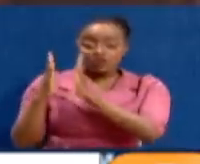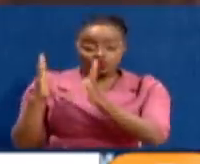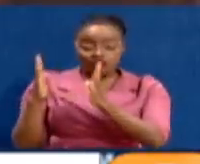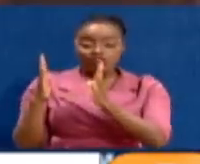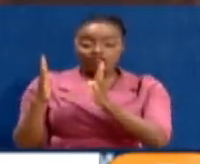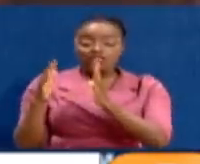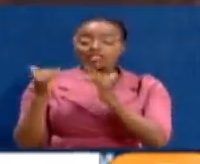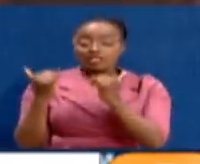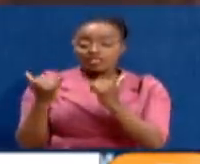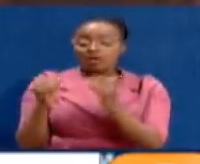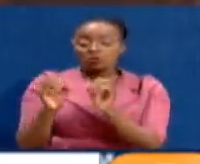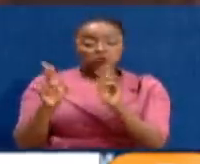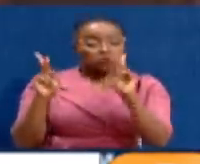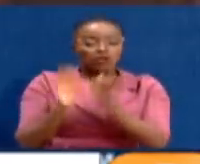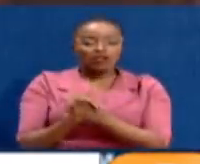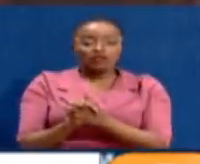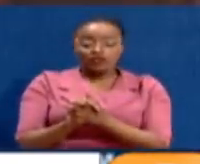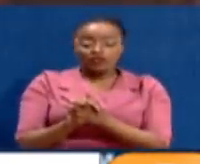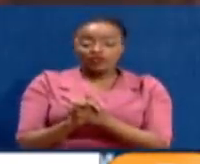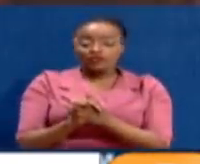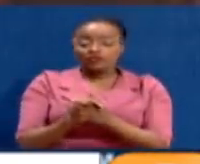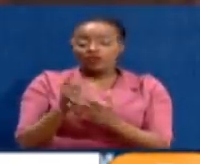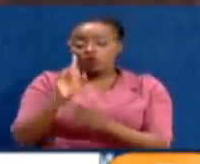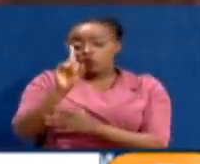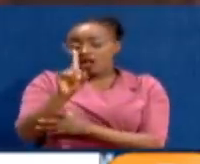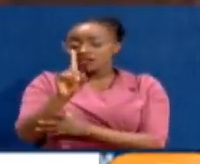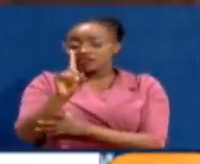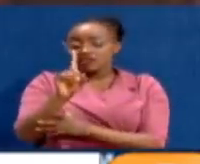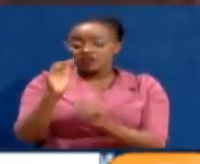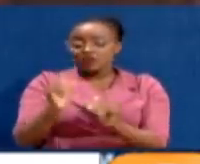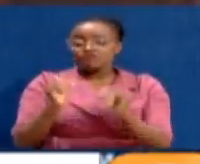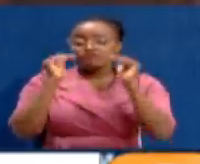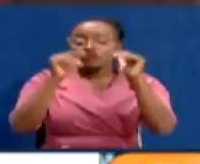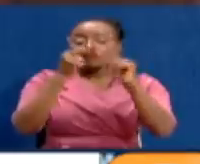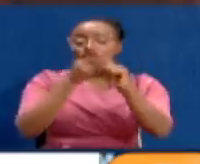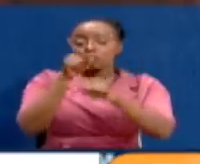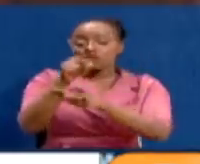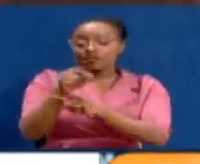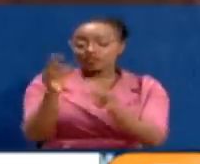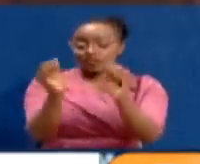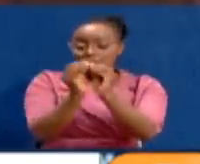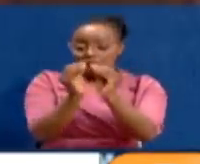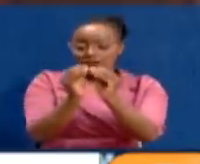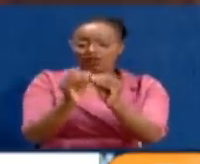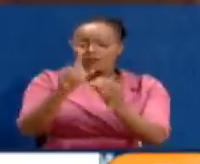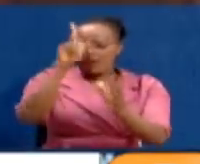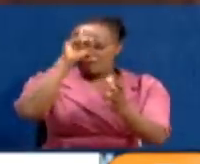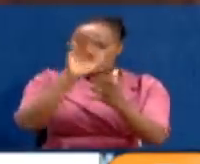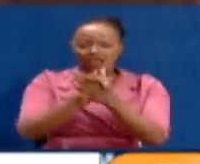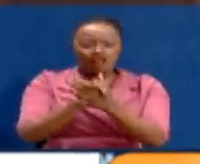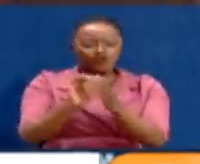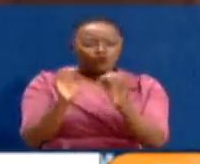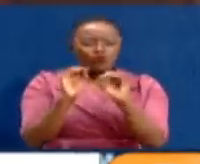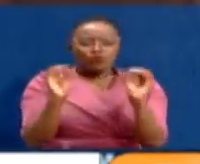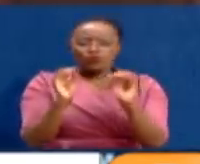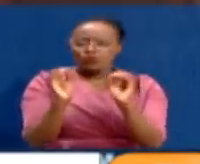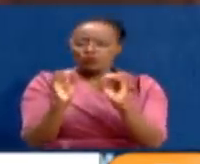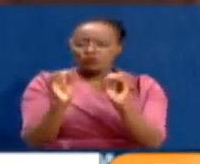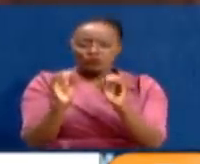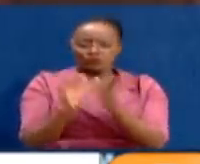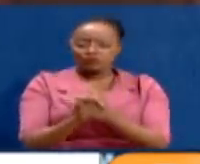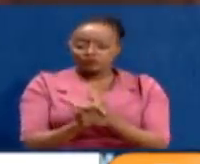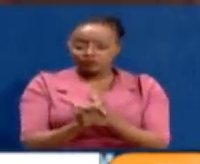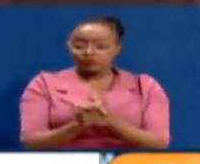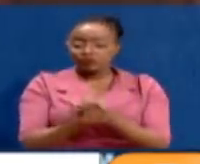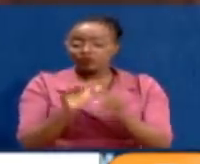now right. That is one milestone from these proceedings. I don't believe for a minute that solicited